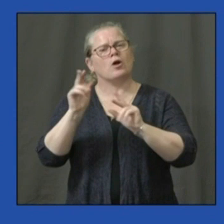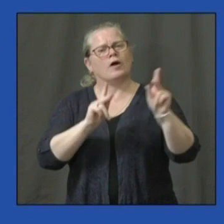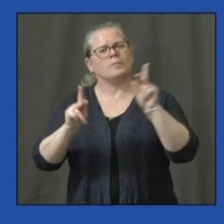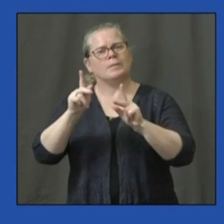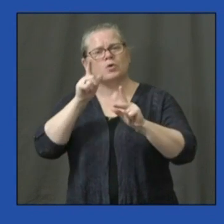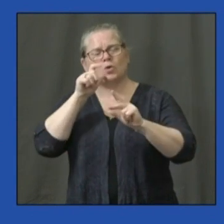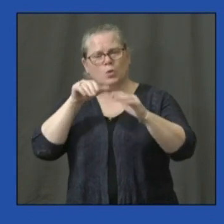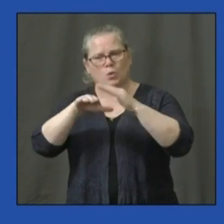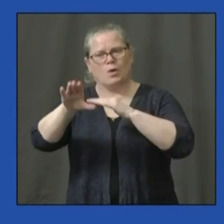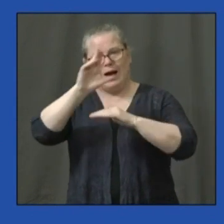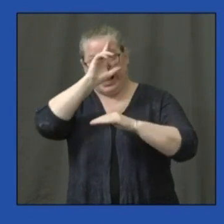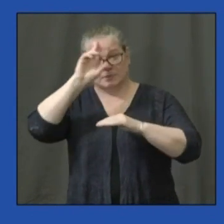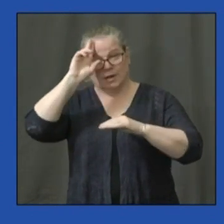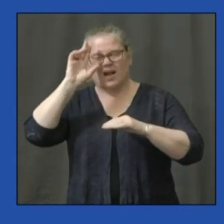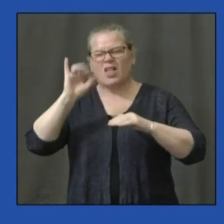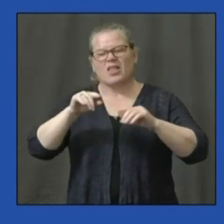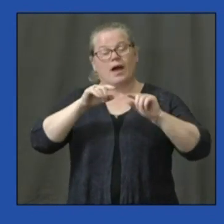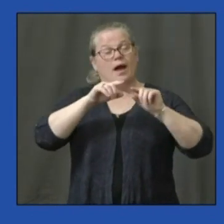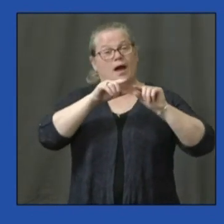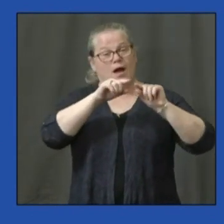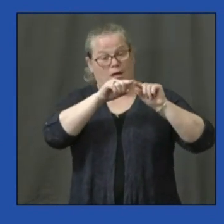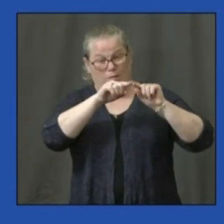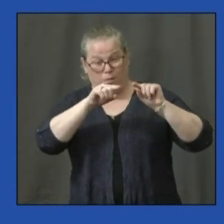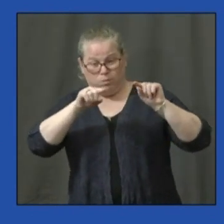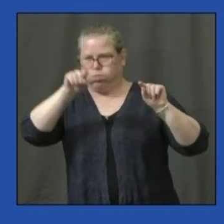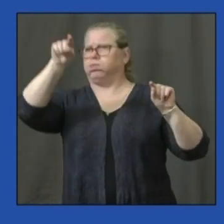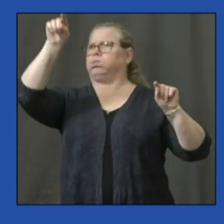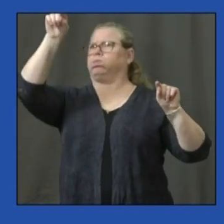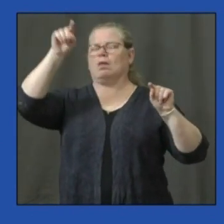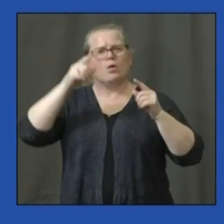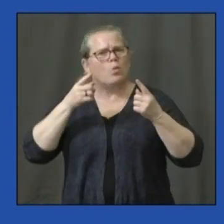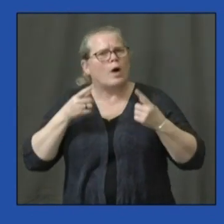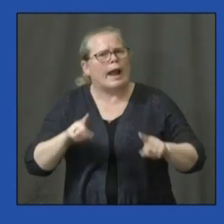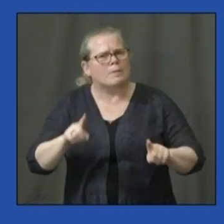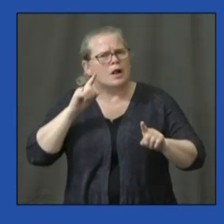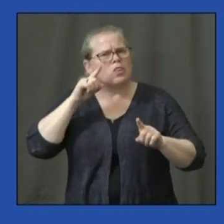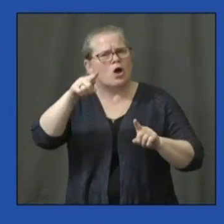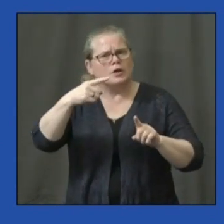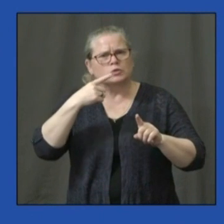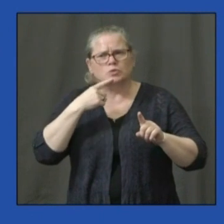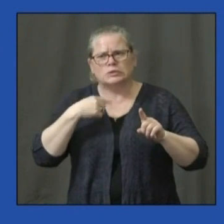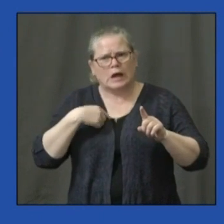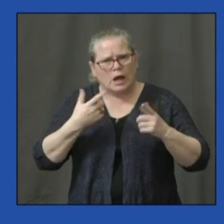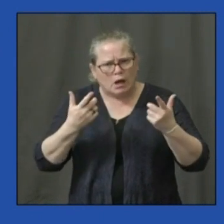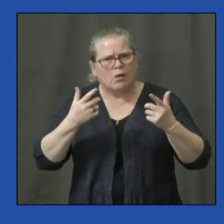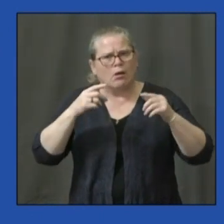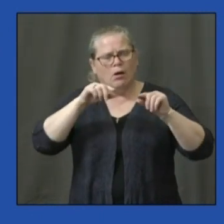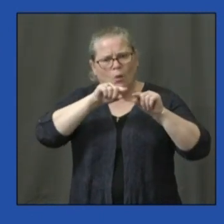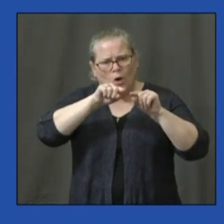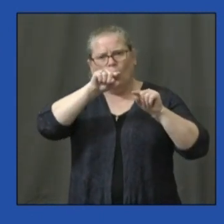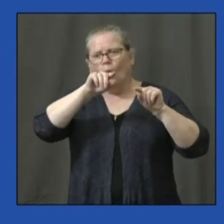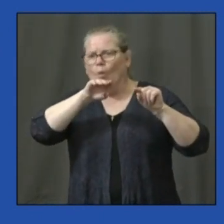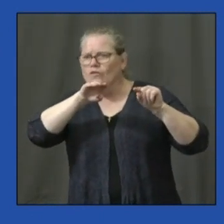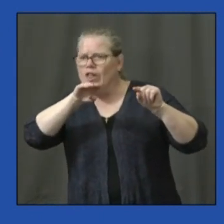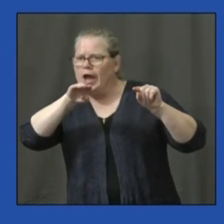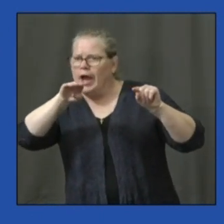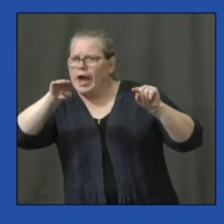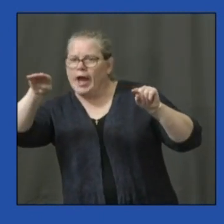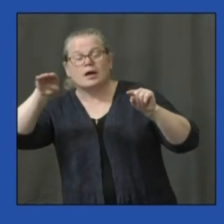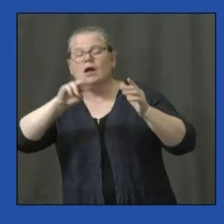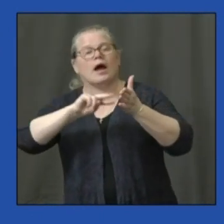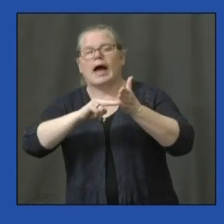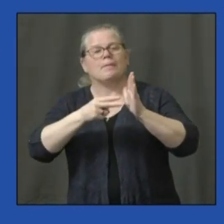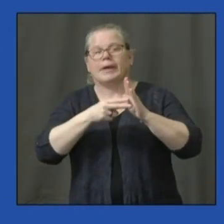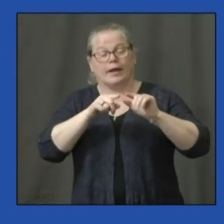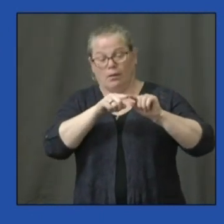top line, you say, what happened, Governor? I thought you were saying we were flattening out. And what that I mean is we're not going up like a hockey